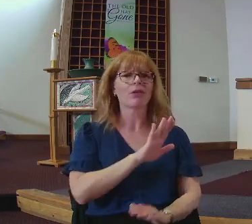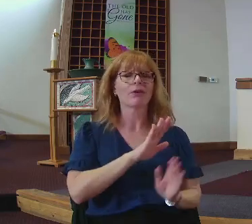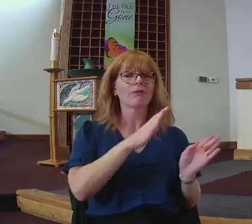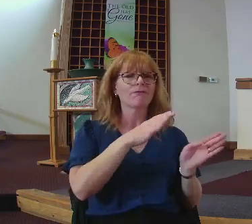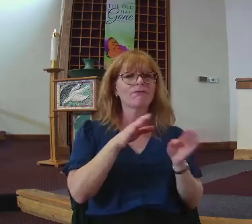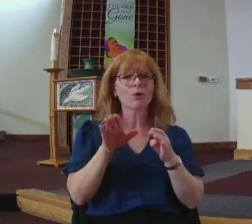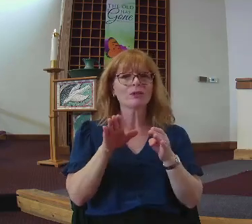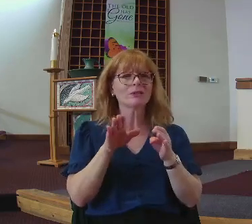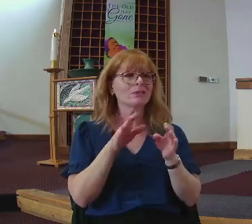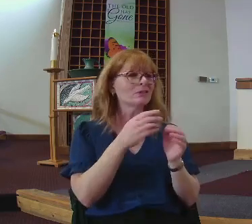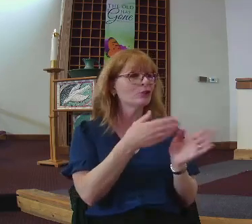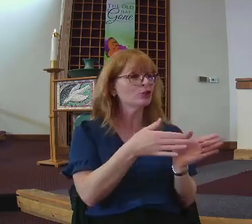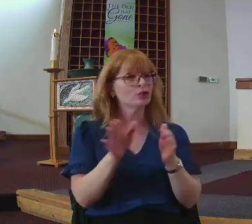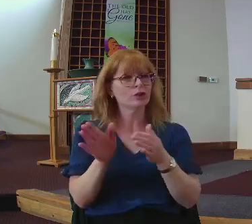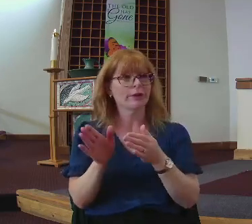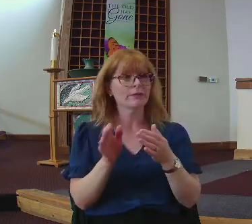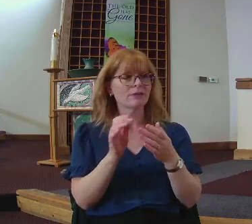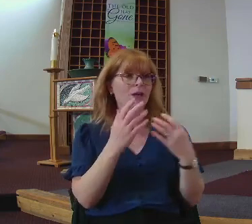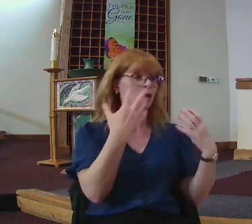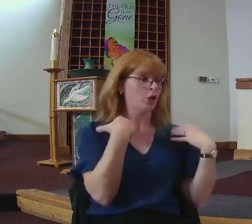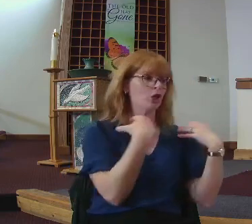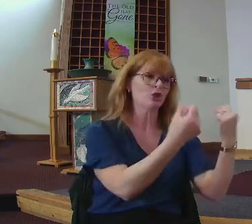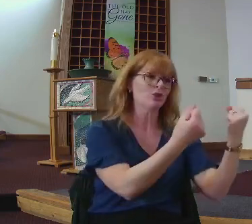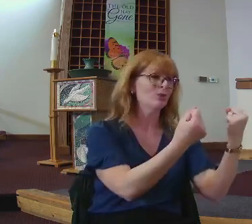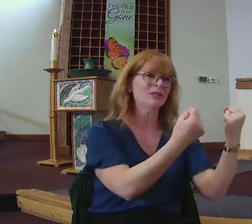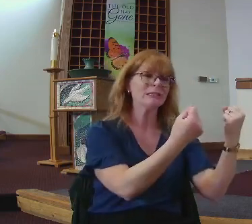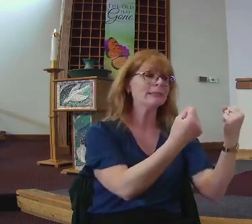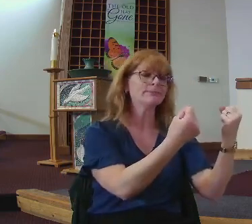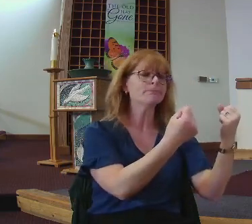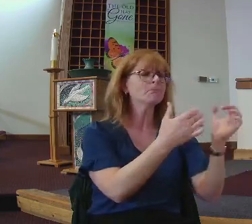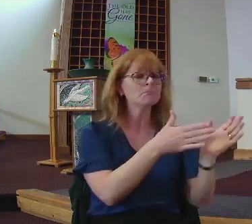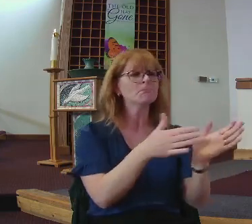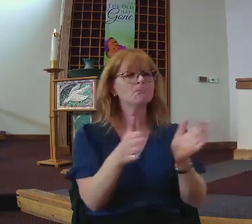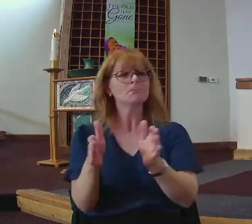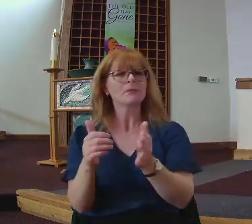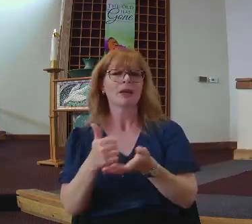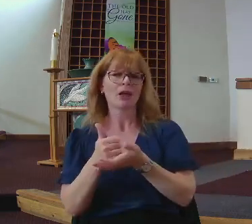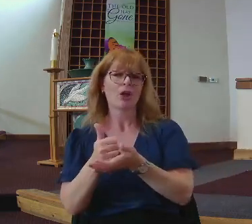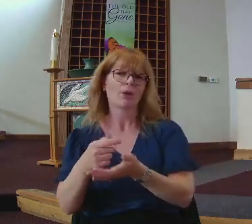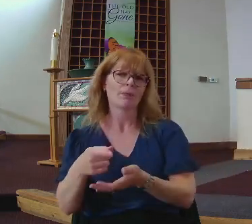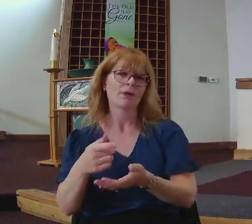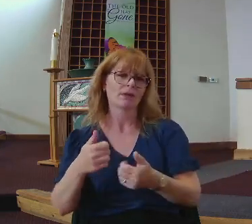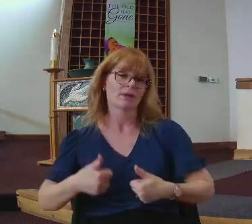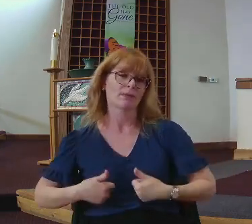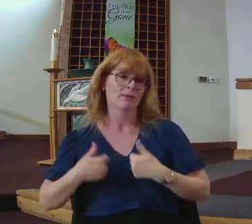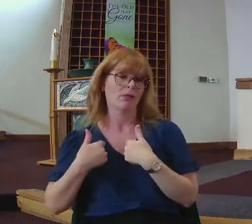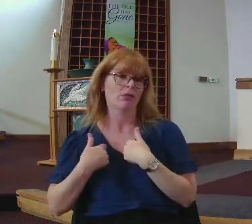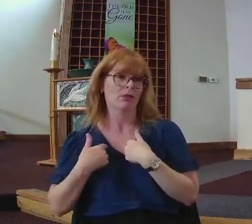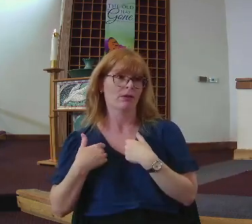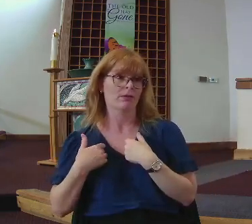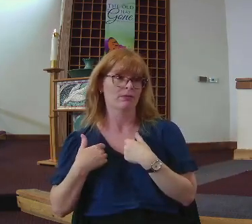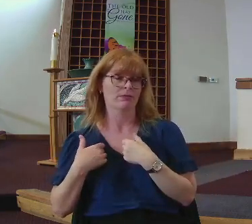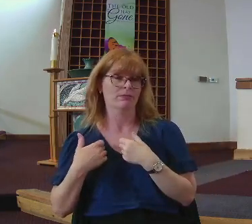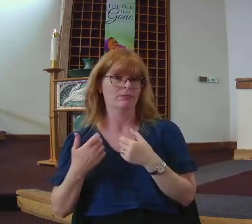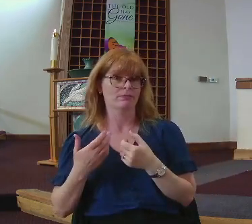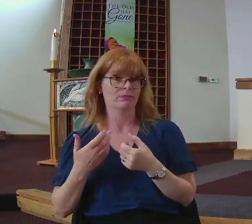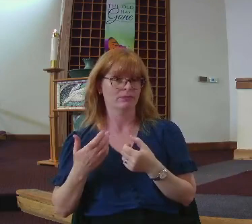it goes from trying to cure a disease to help someone live fully and comfortably with the time